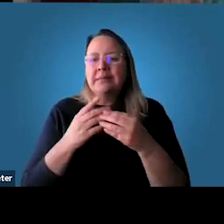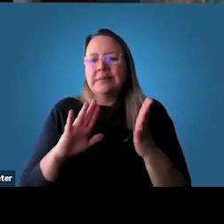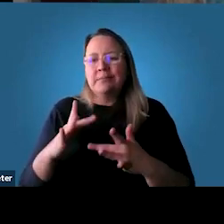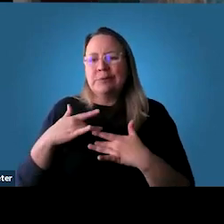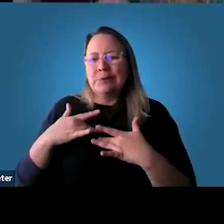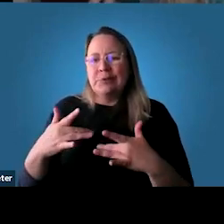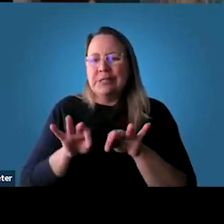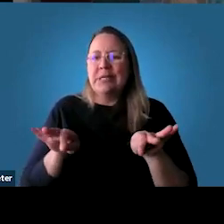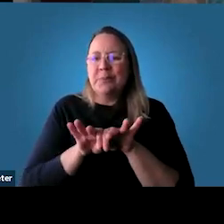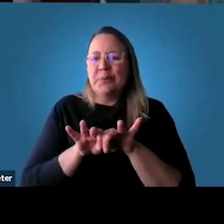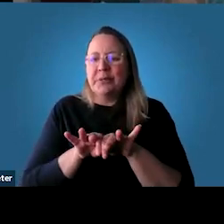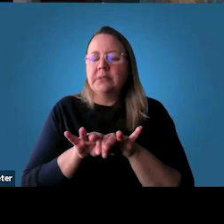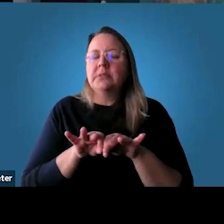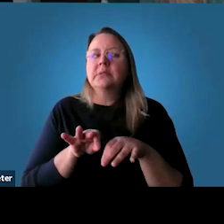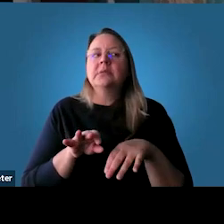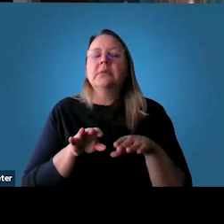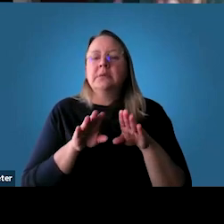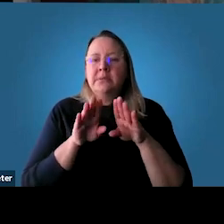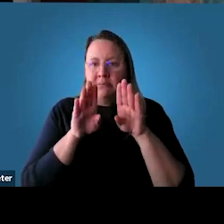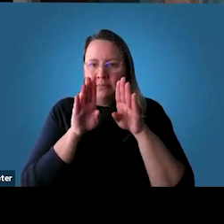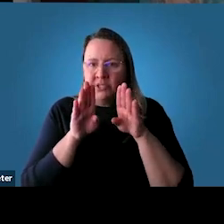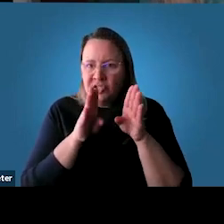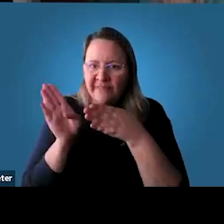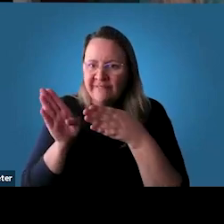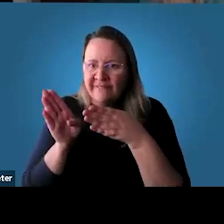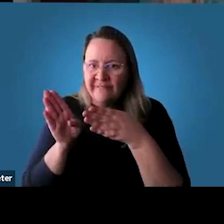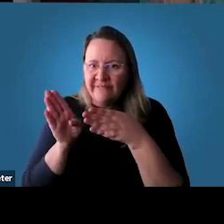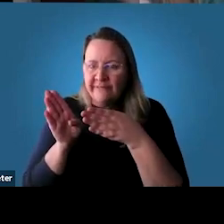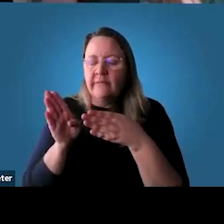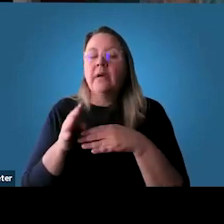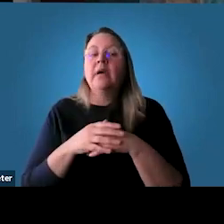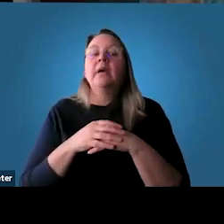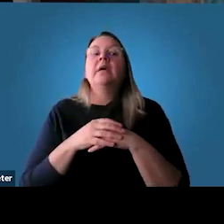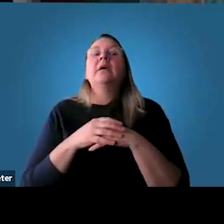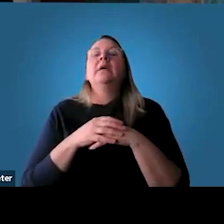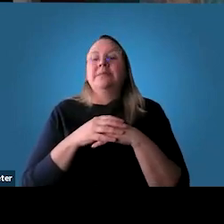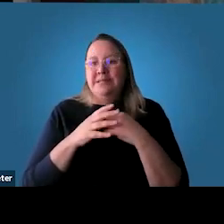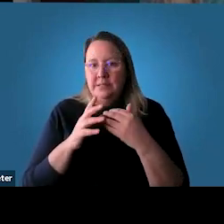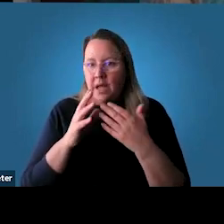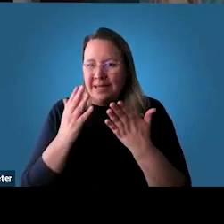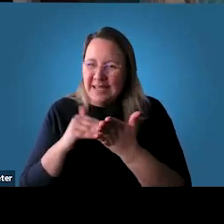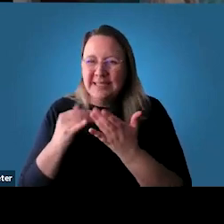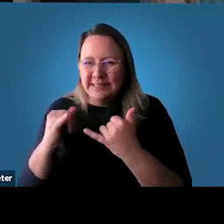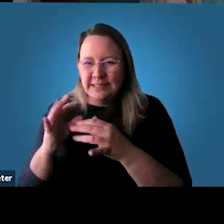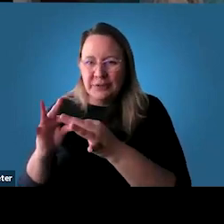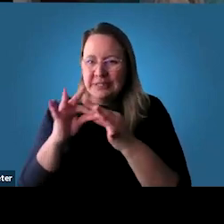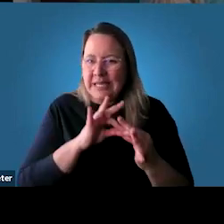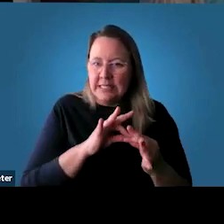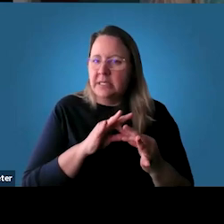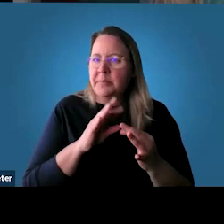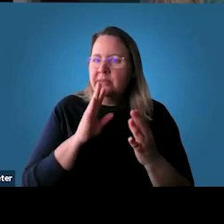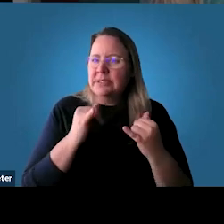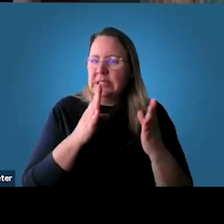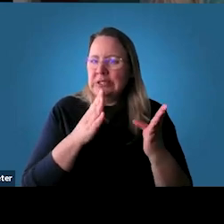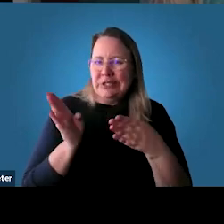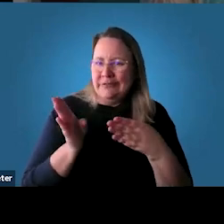and important shifts that we've been seeing in the field more broadly, because again, it's all connected, right? In